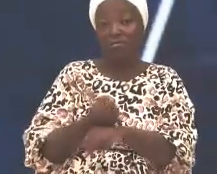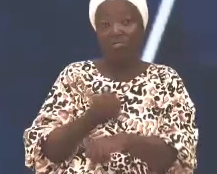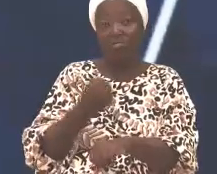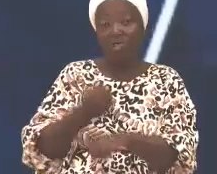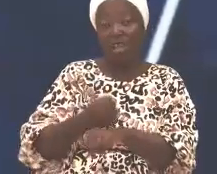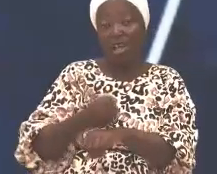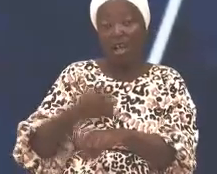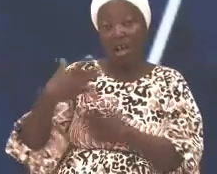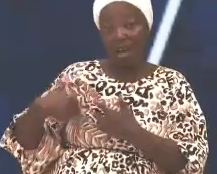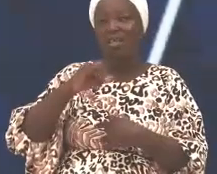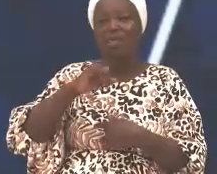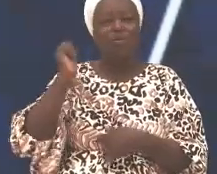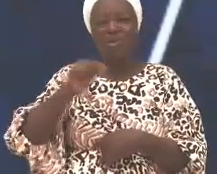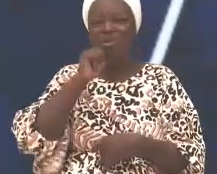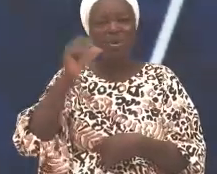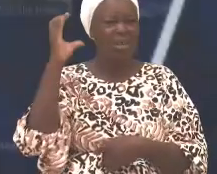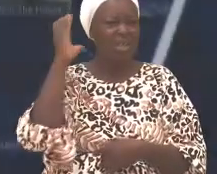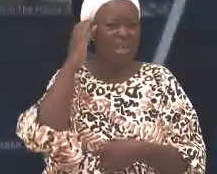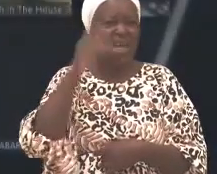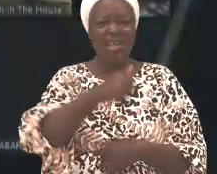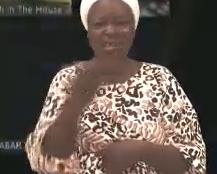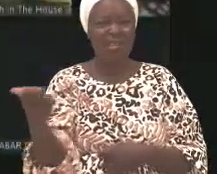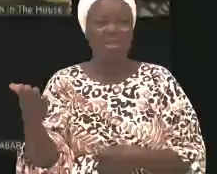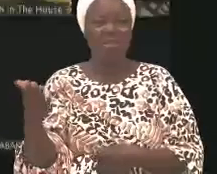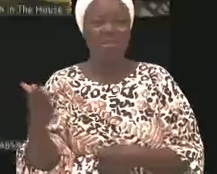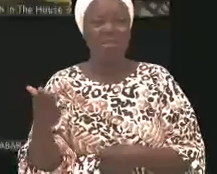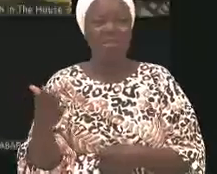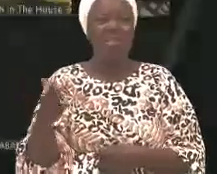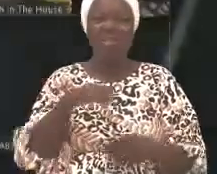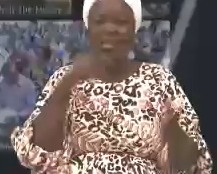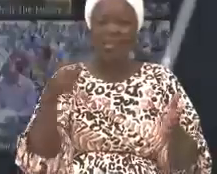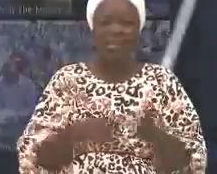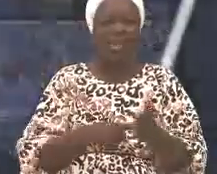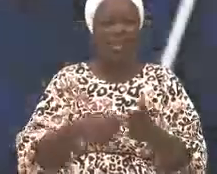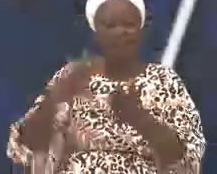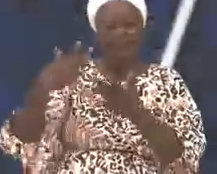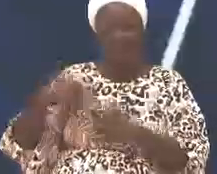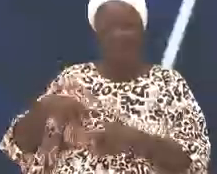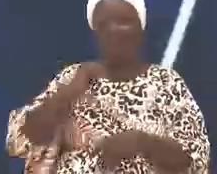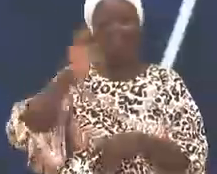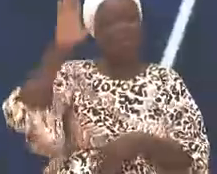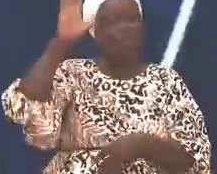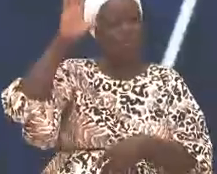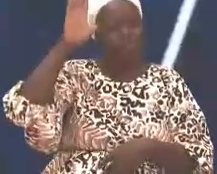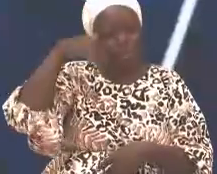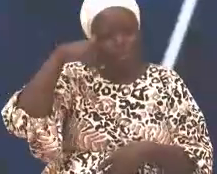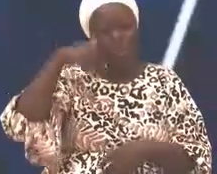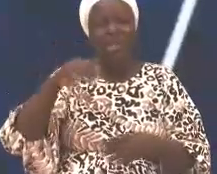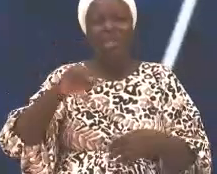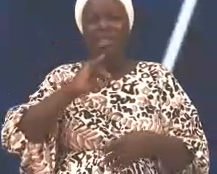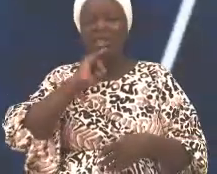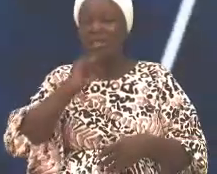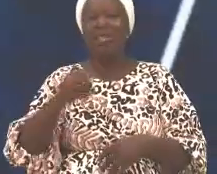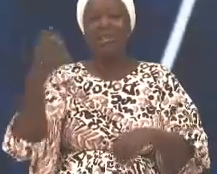anything. It's hard, it's stony, it's stubborn, it's unmoving,